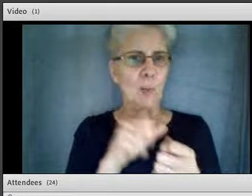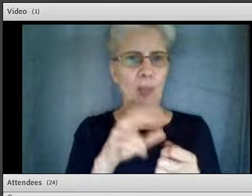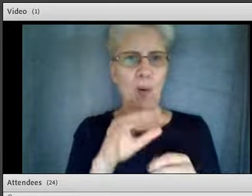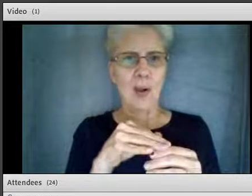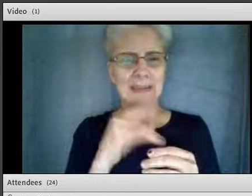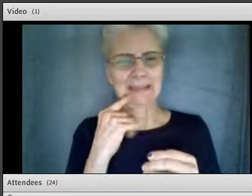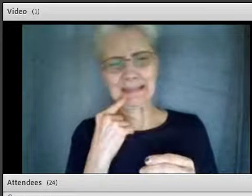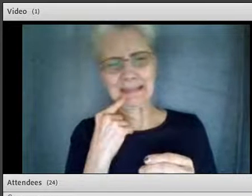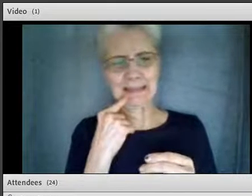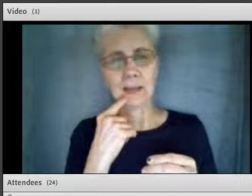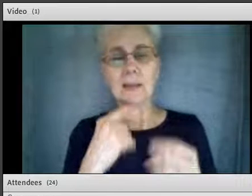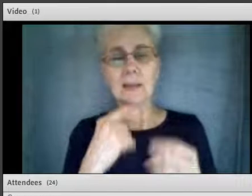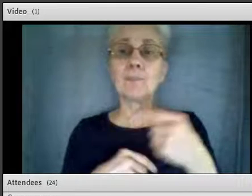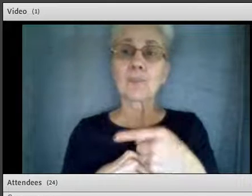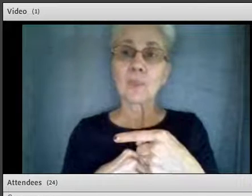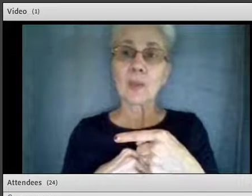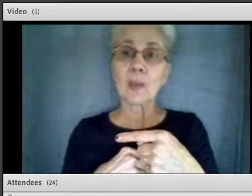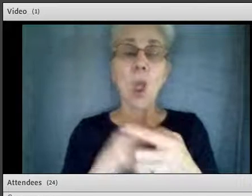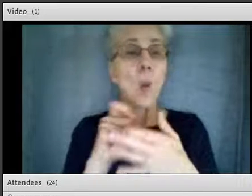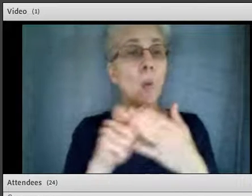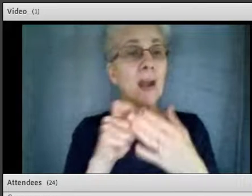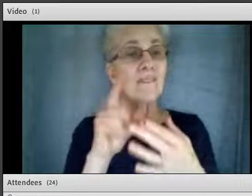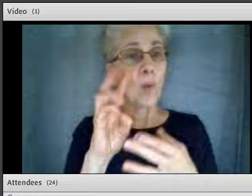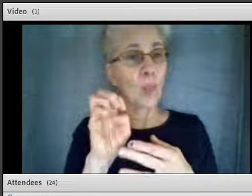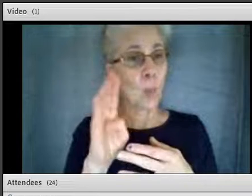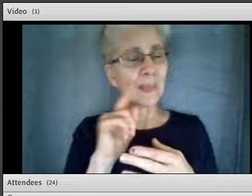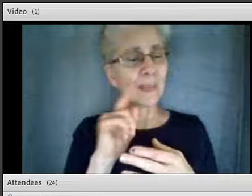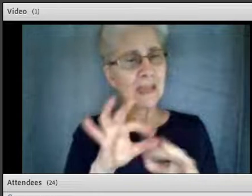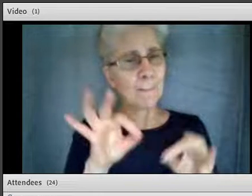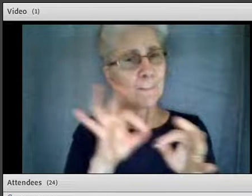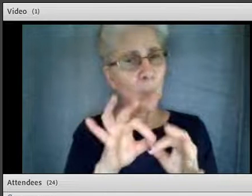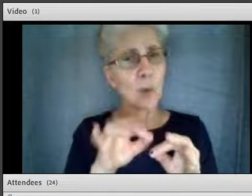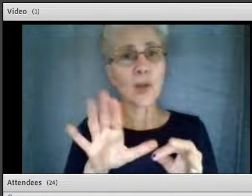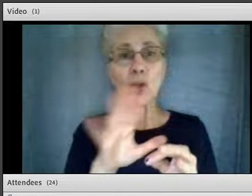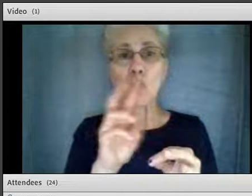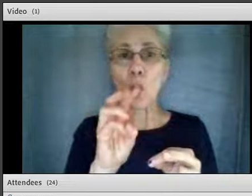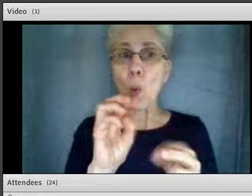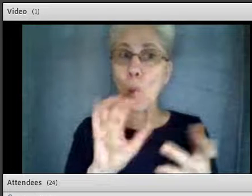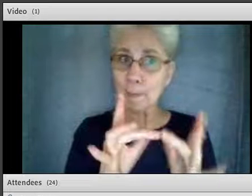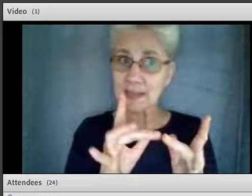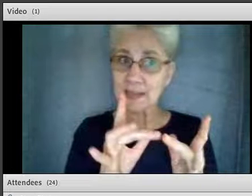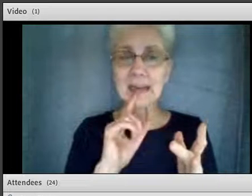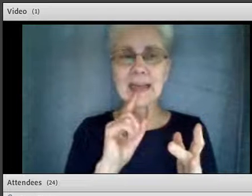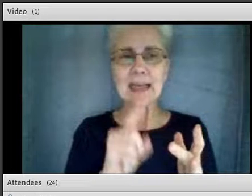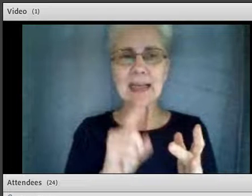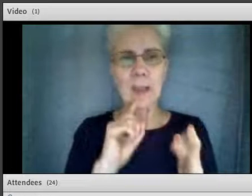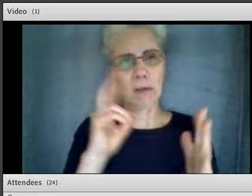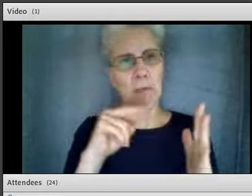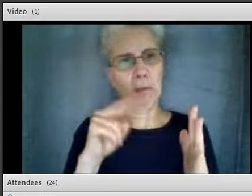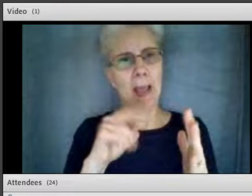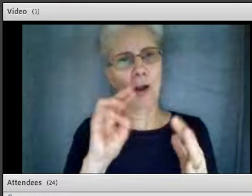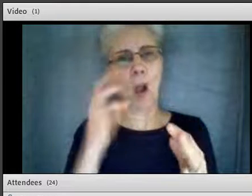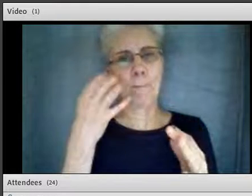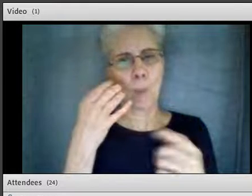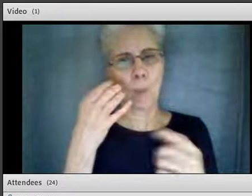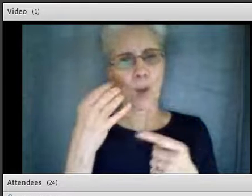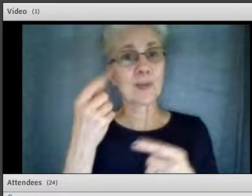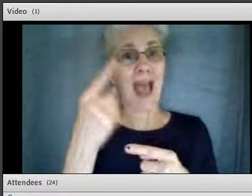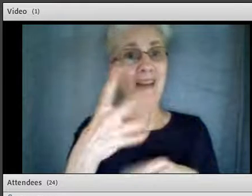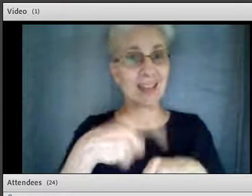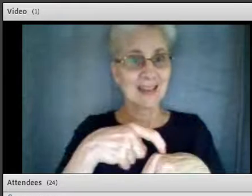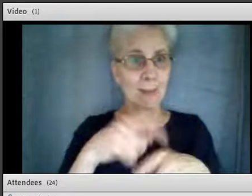web, and this is really important, your website is being read on mobile phones half the time. So really think about that,